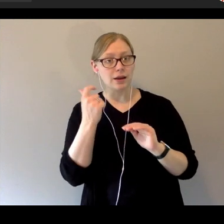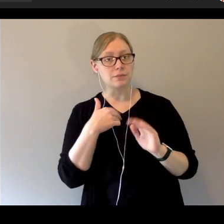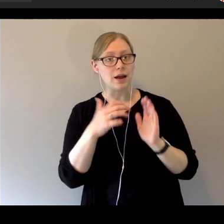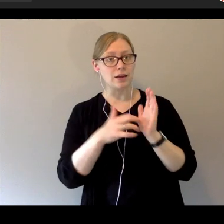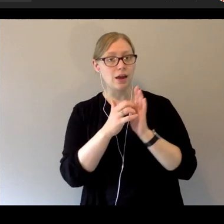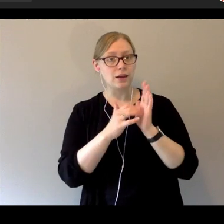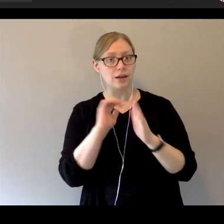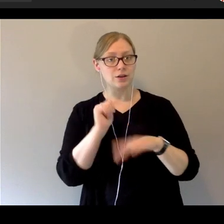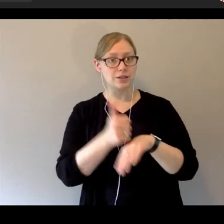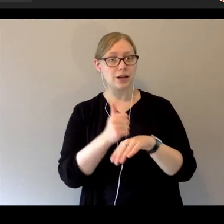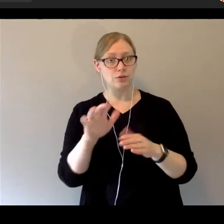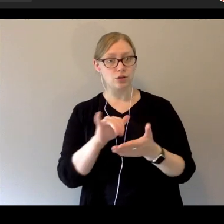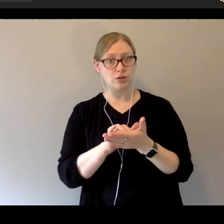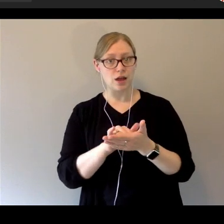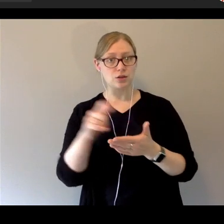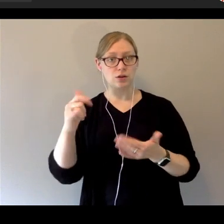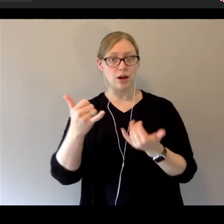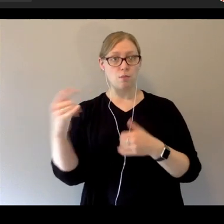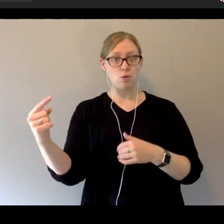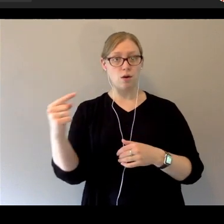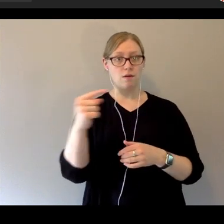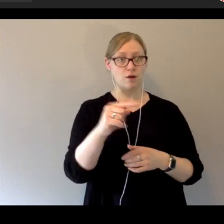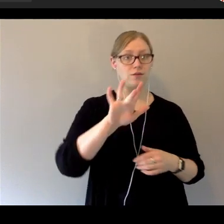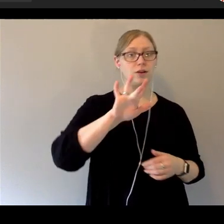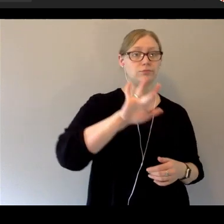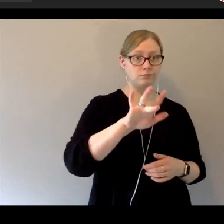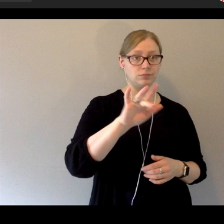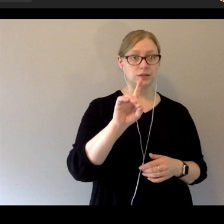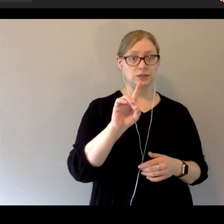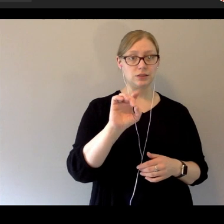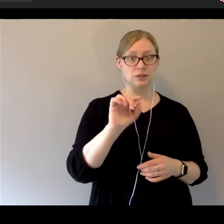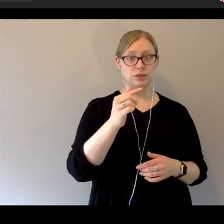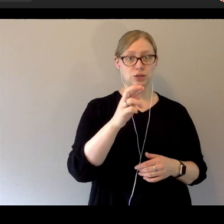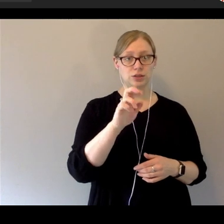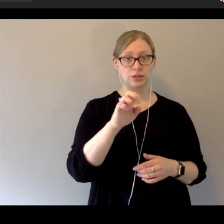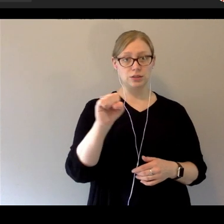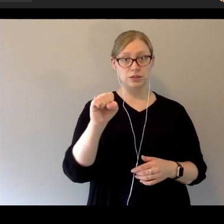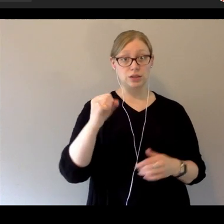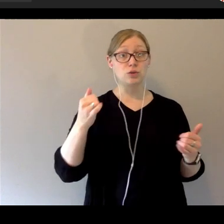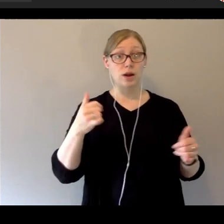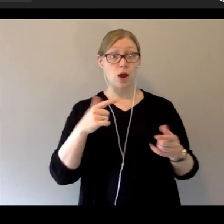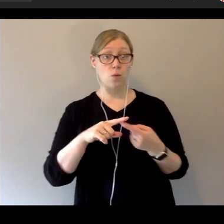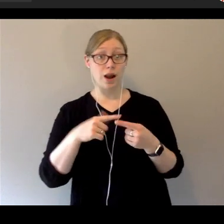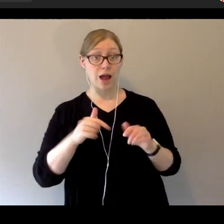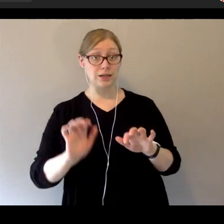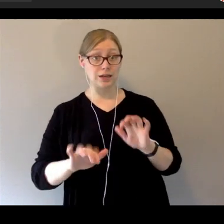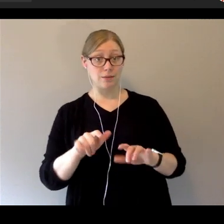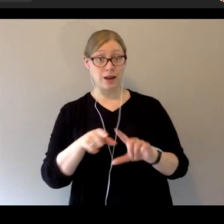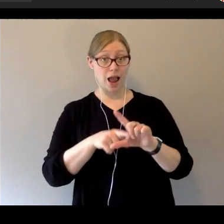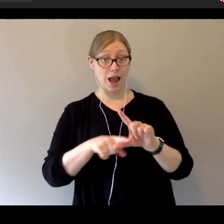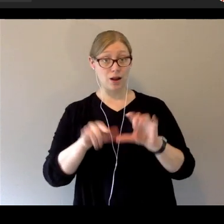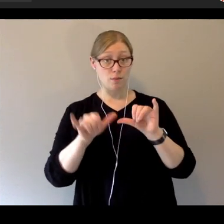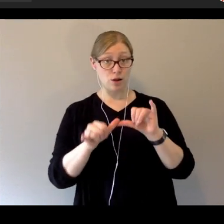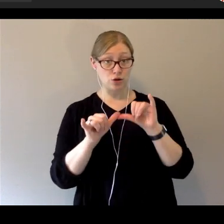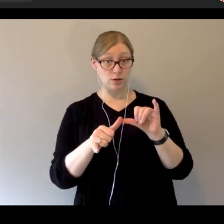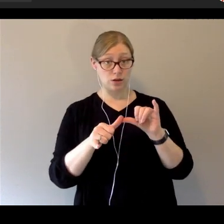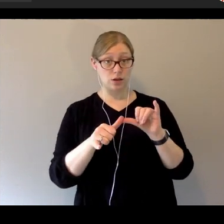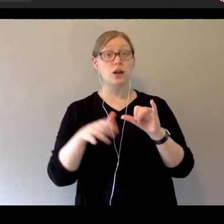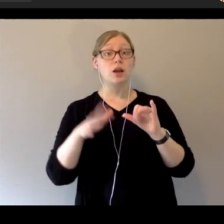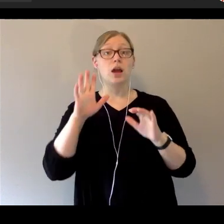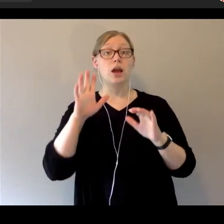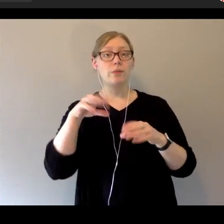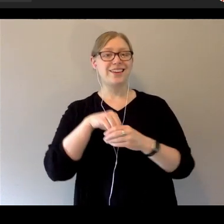degrees, select degrees. Now my calculator is expecting when I put in an angle measure, it's going to be in degrees. And